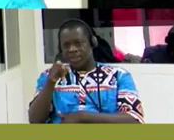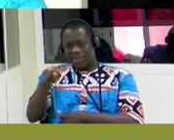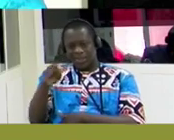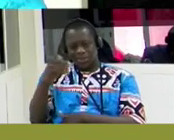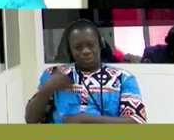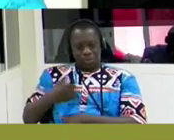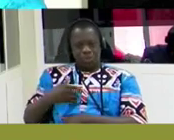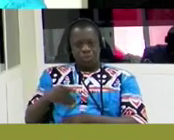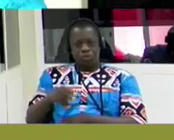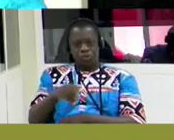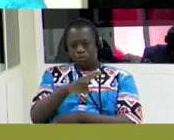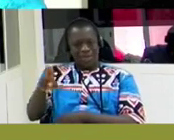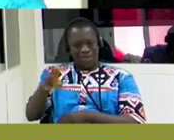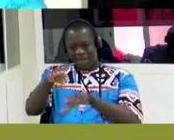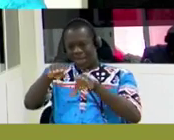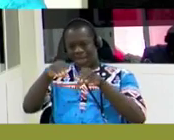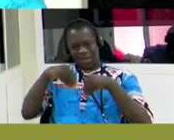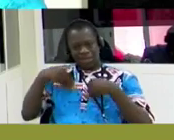reluctant to open the doors?